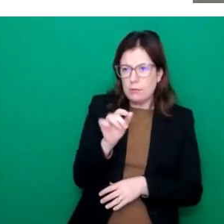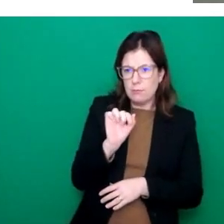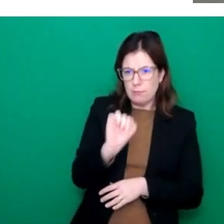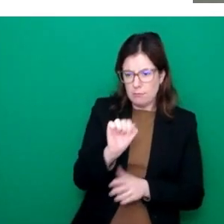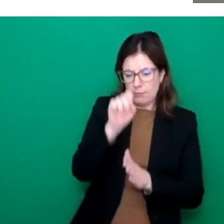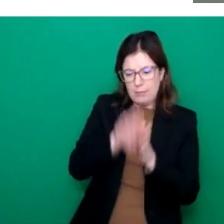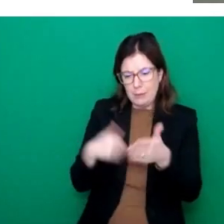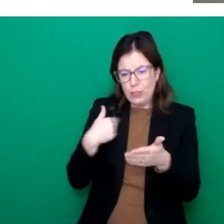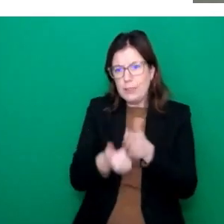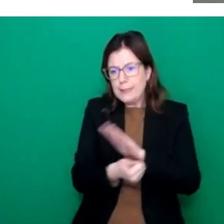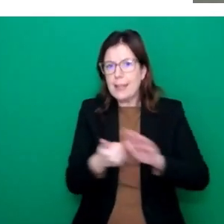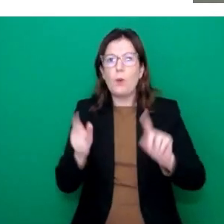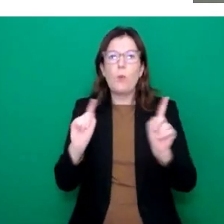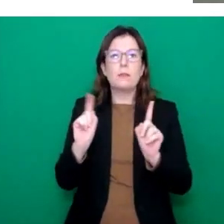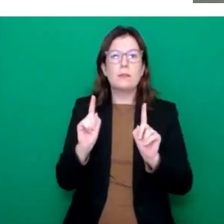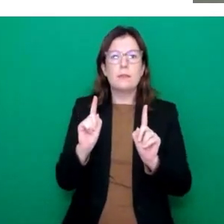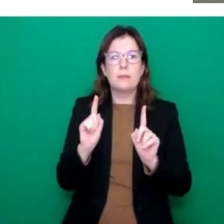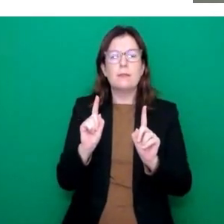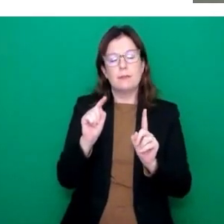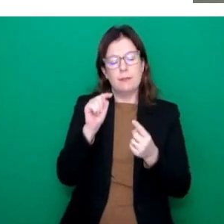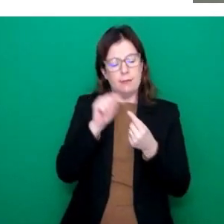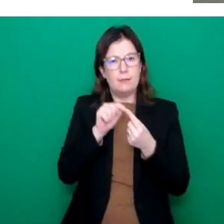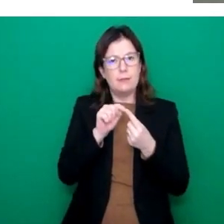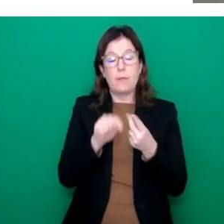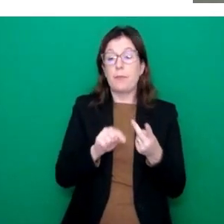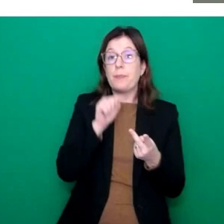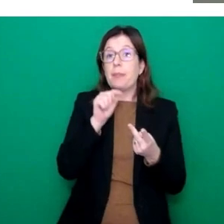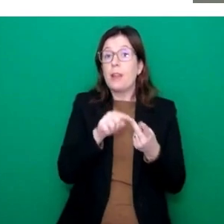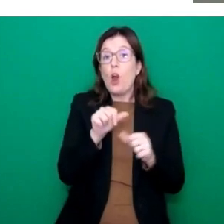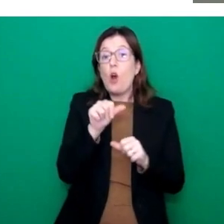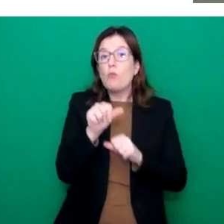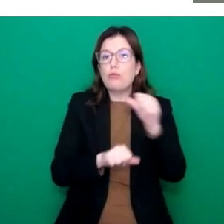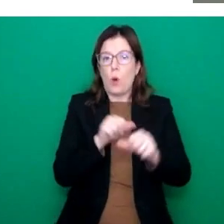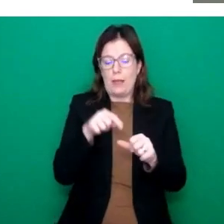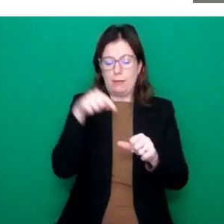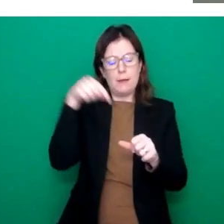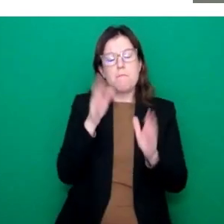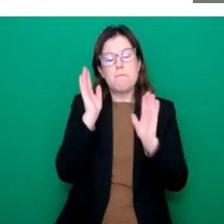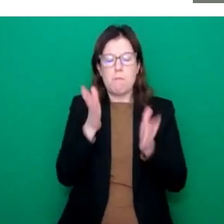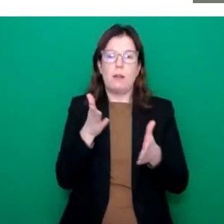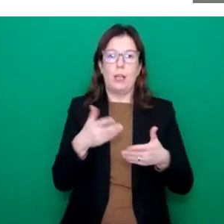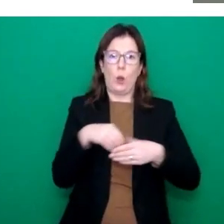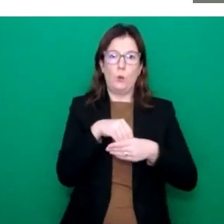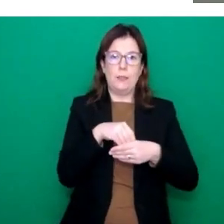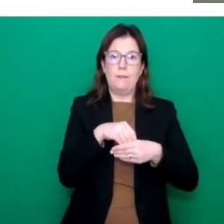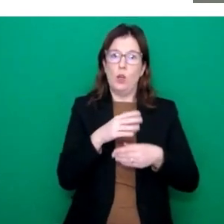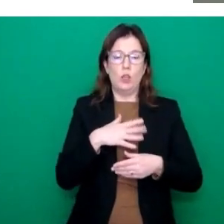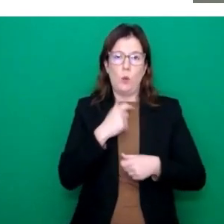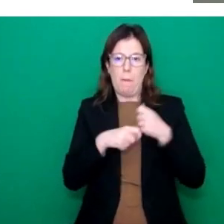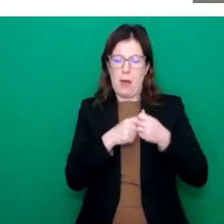experience, and that we find ways to make this process inclusive and not exclusive.